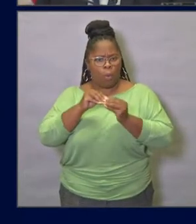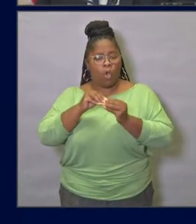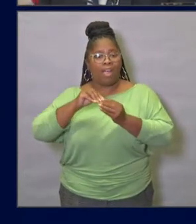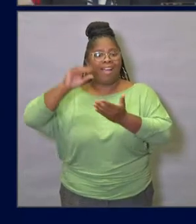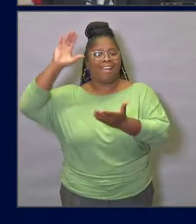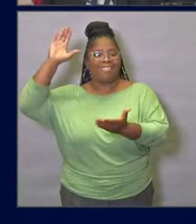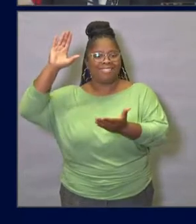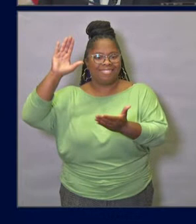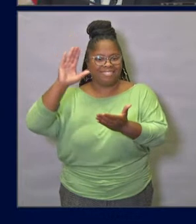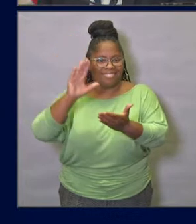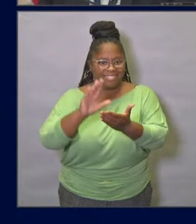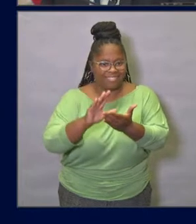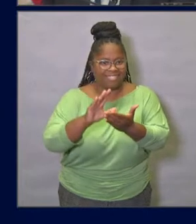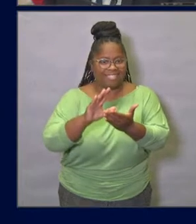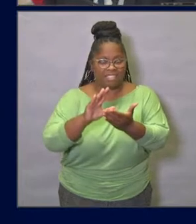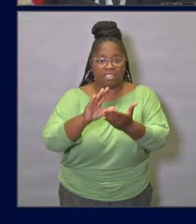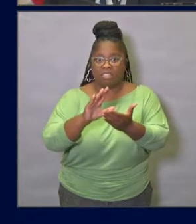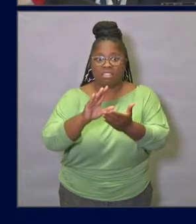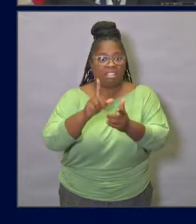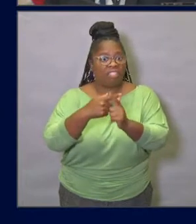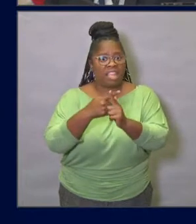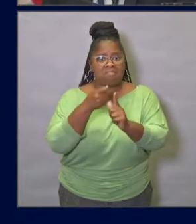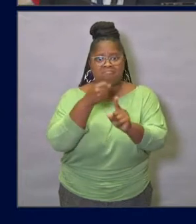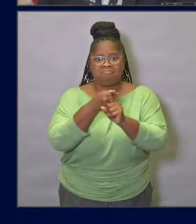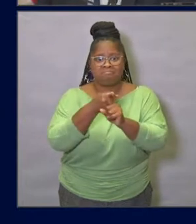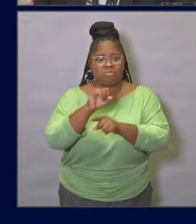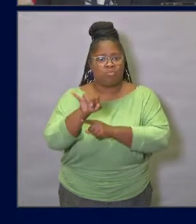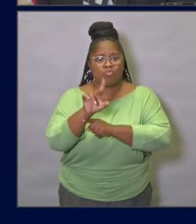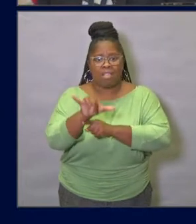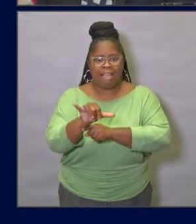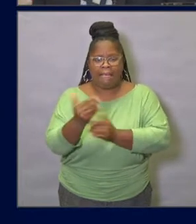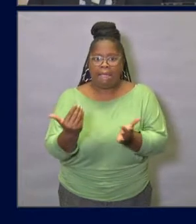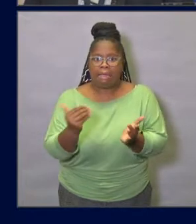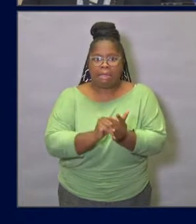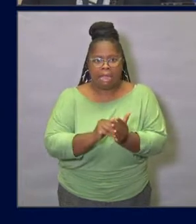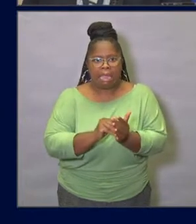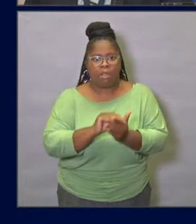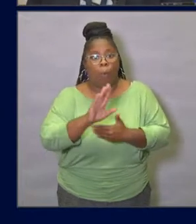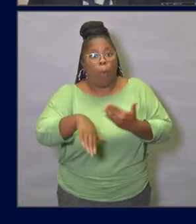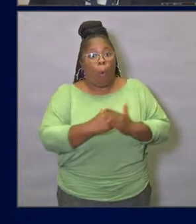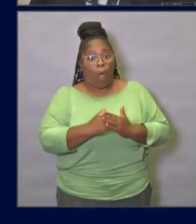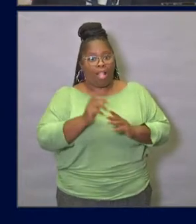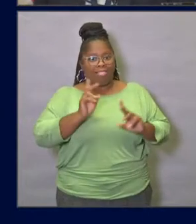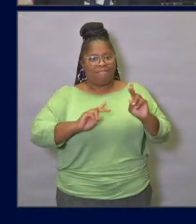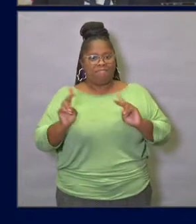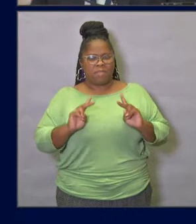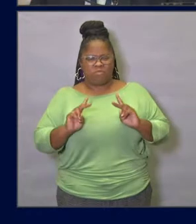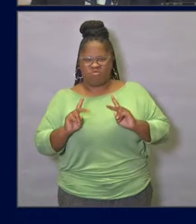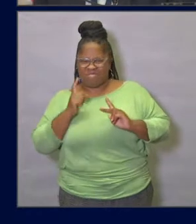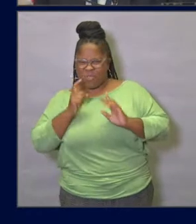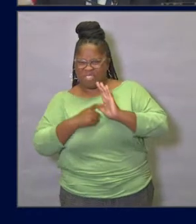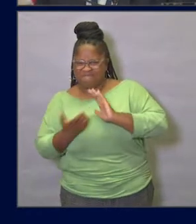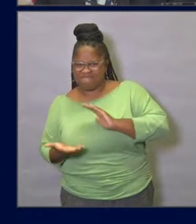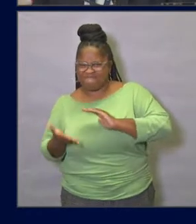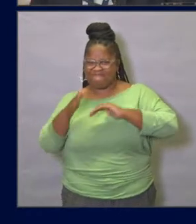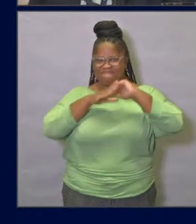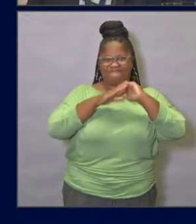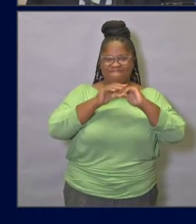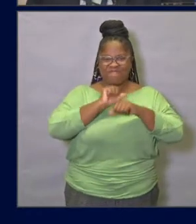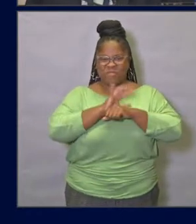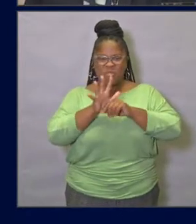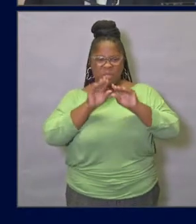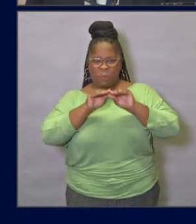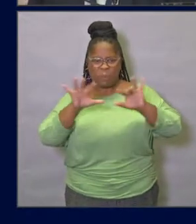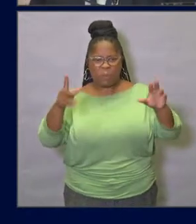across the board we saw our increases in July, for healthcare workers, we also saw a spike in our